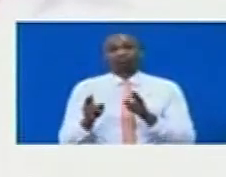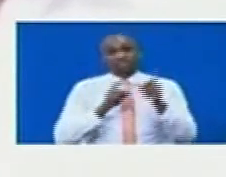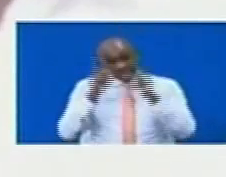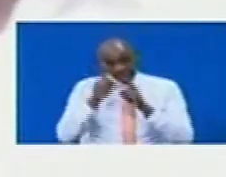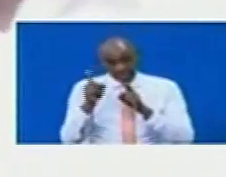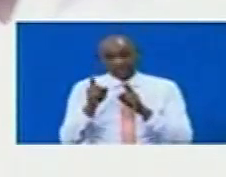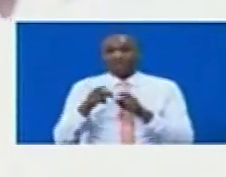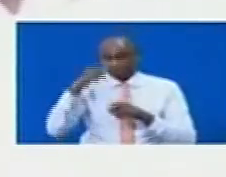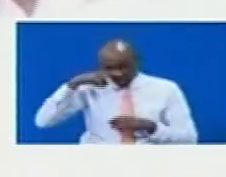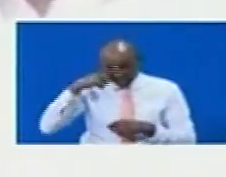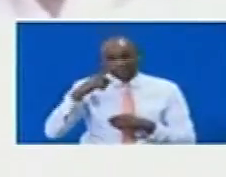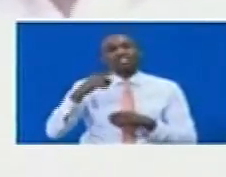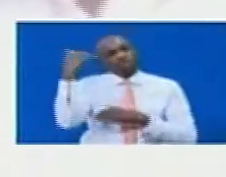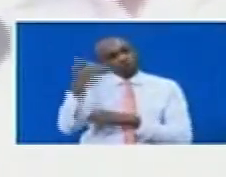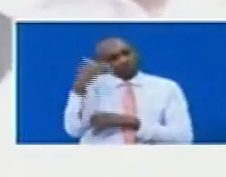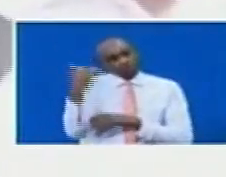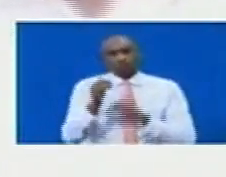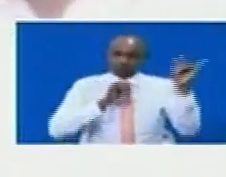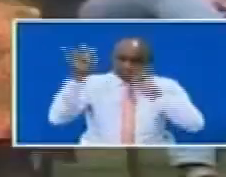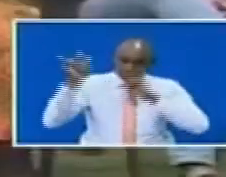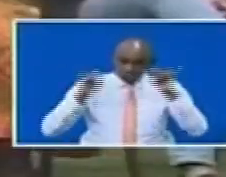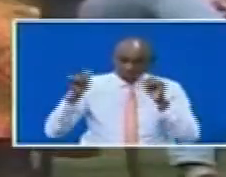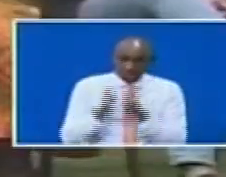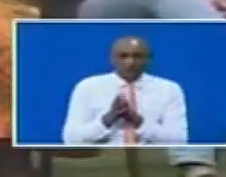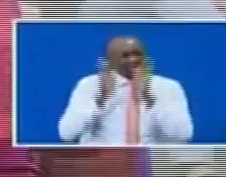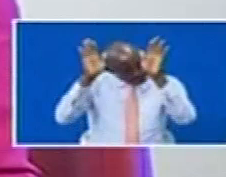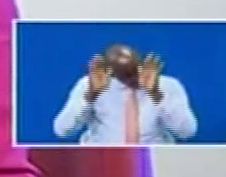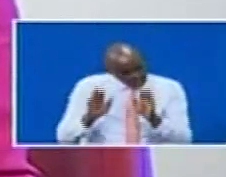restrict foreign journeys to none but the most essential.